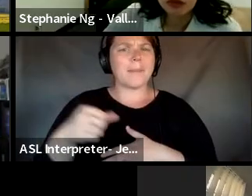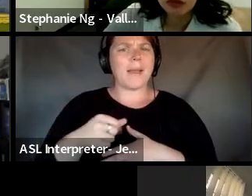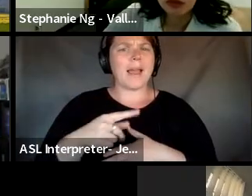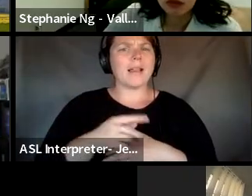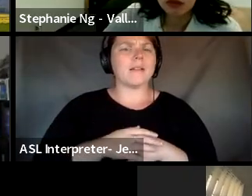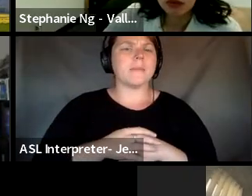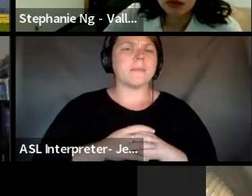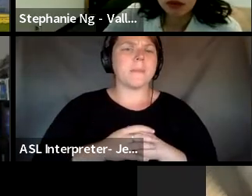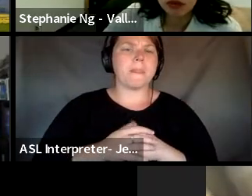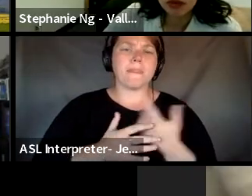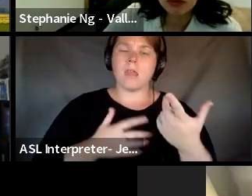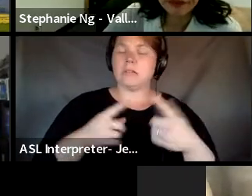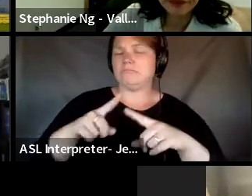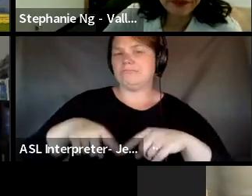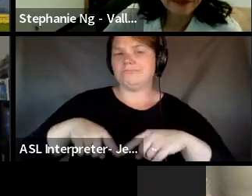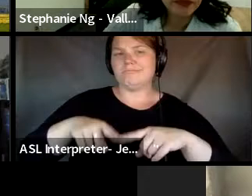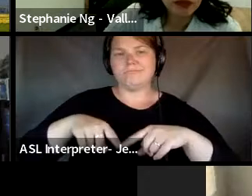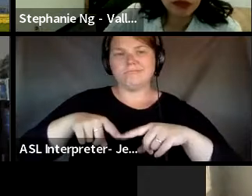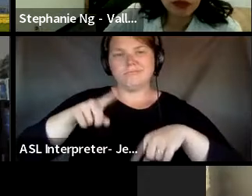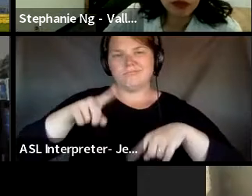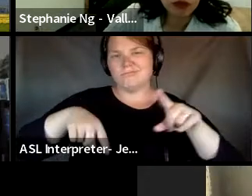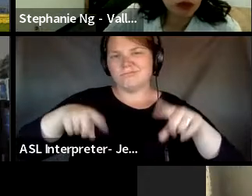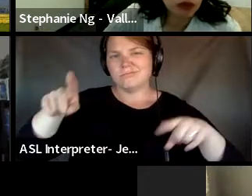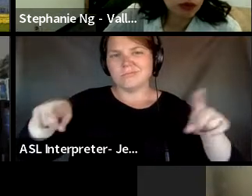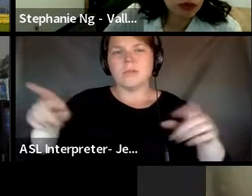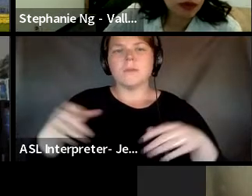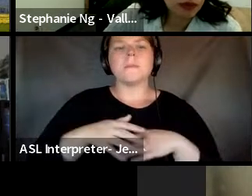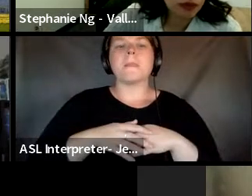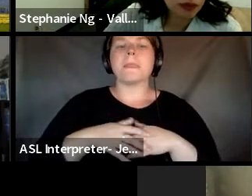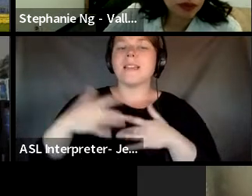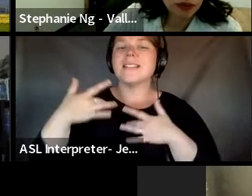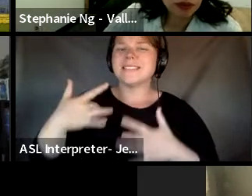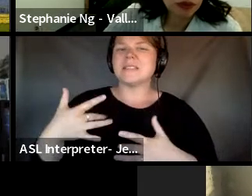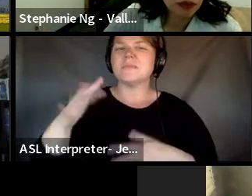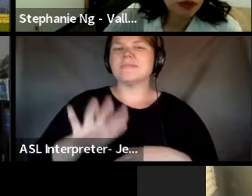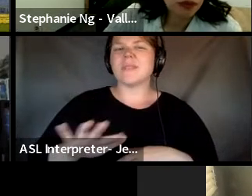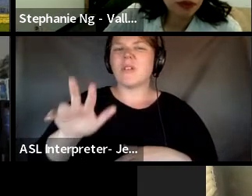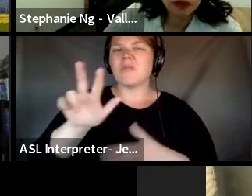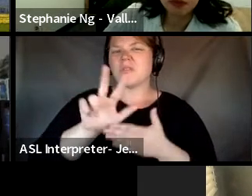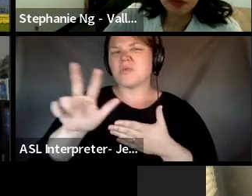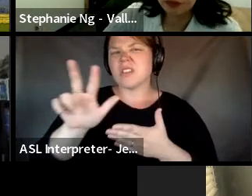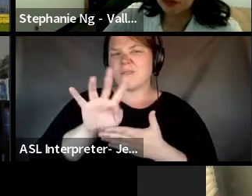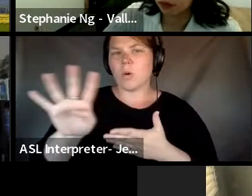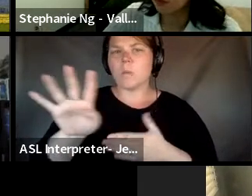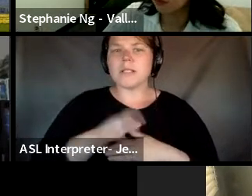It varies. I would say on average, it might take 3 to 4 weeks